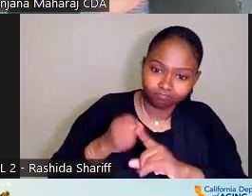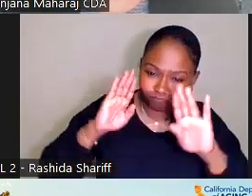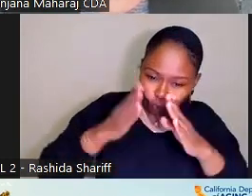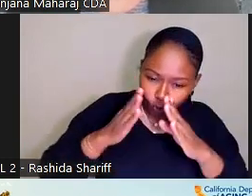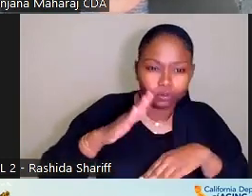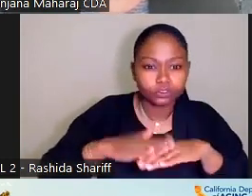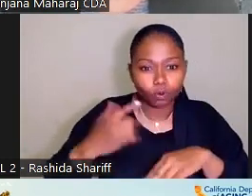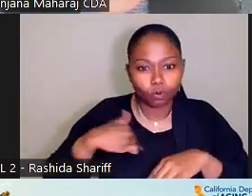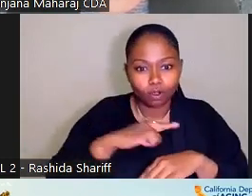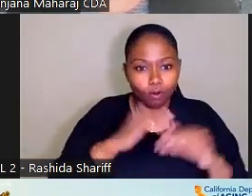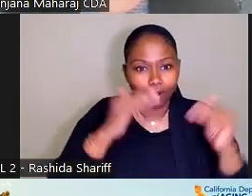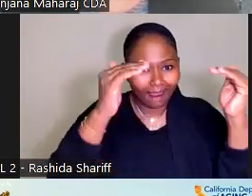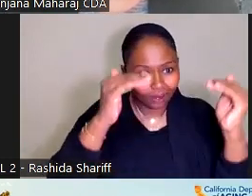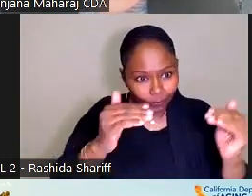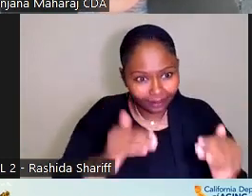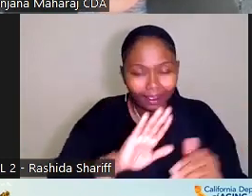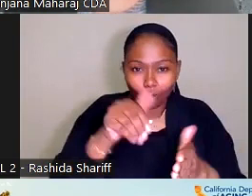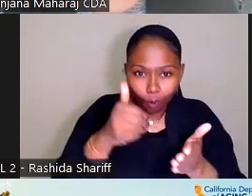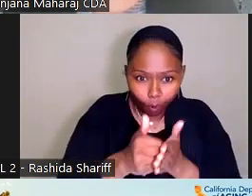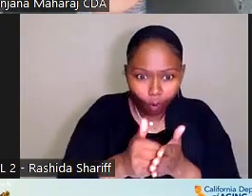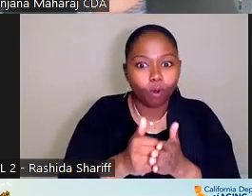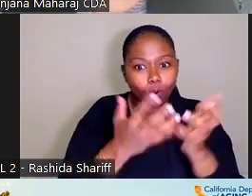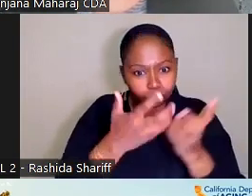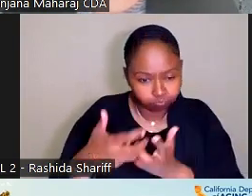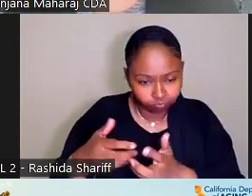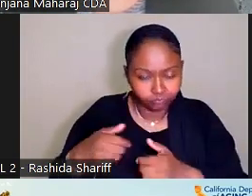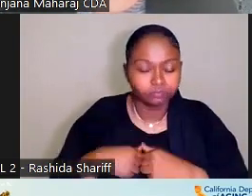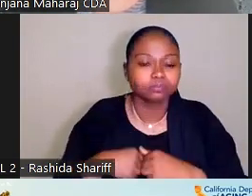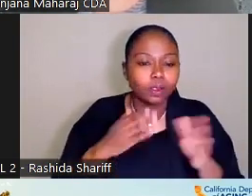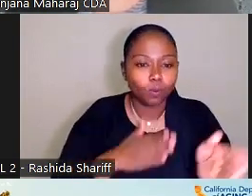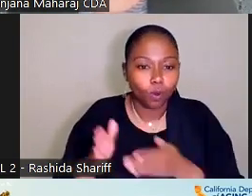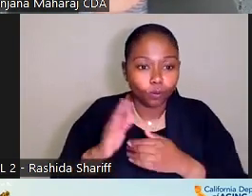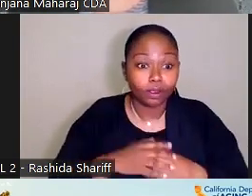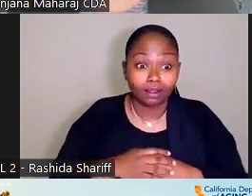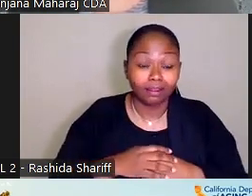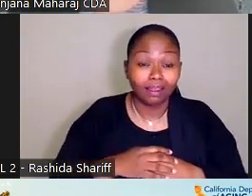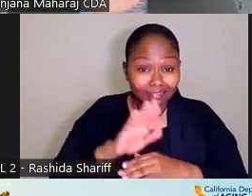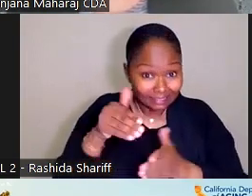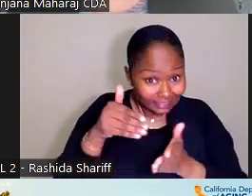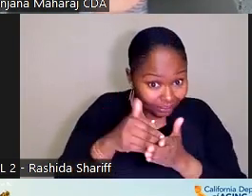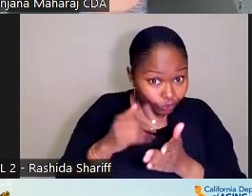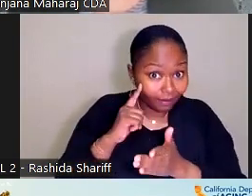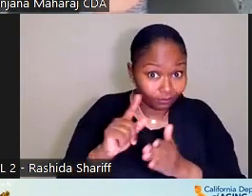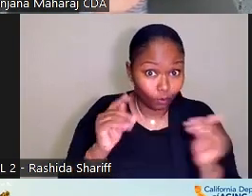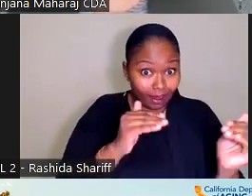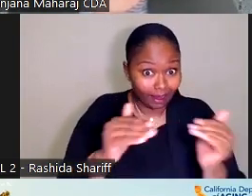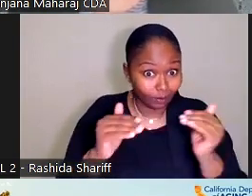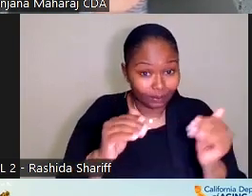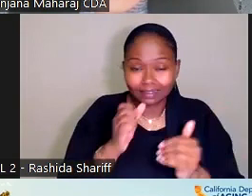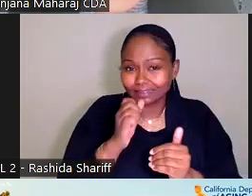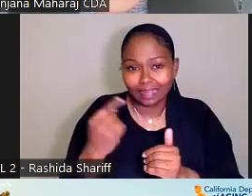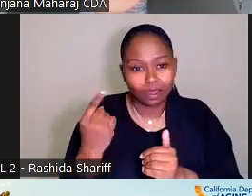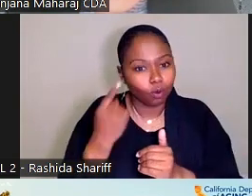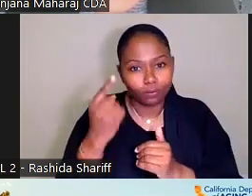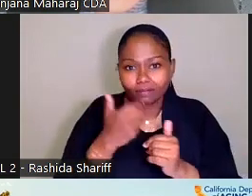all stages of our council's work. Centering around equity does not just mean creating equitable solutions for older adults and adults living